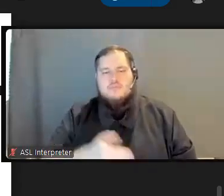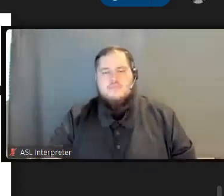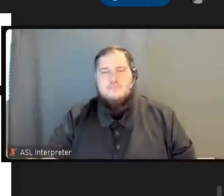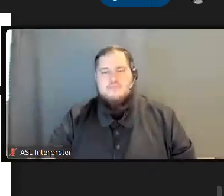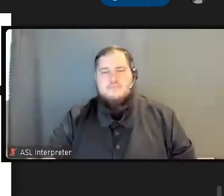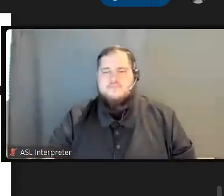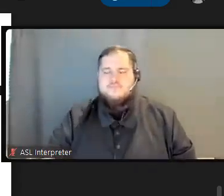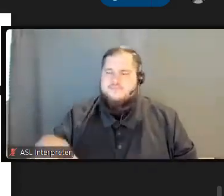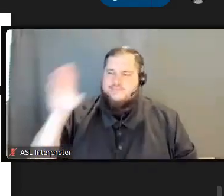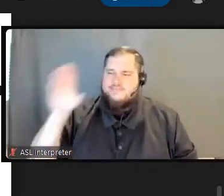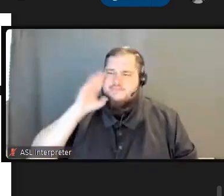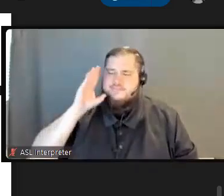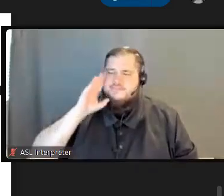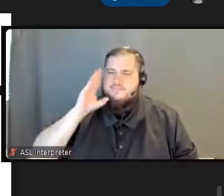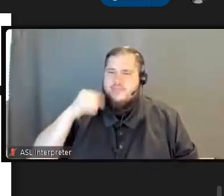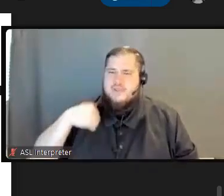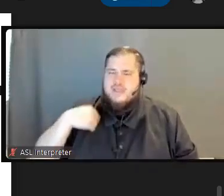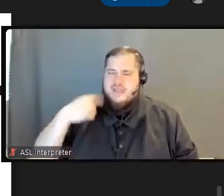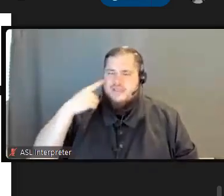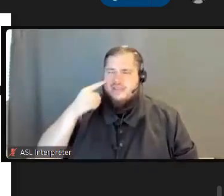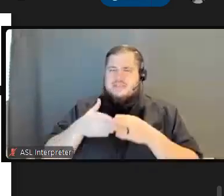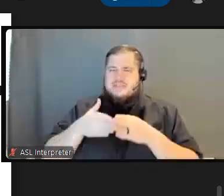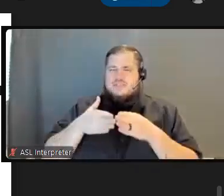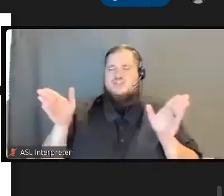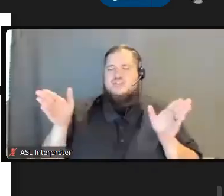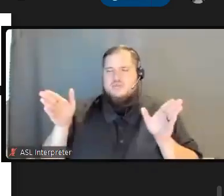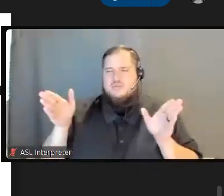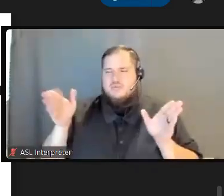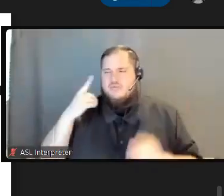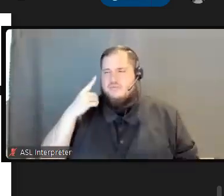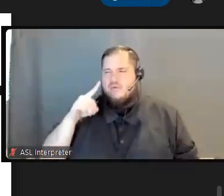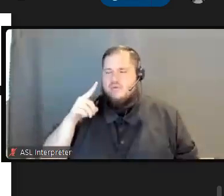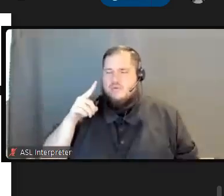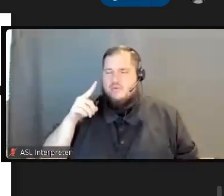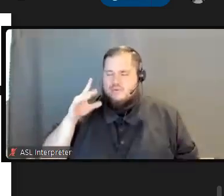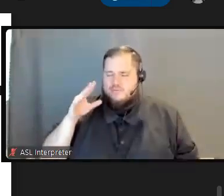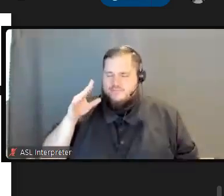Hello. I think just in general for